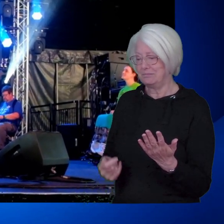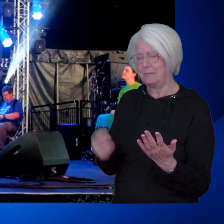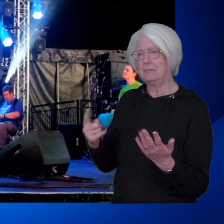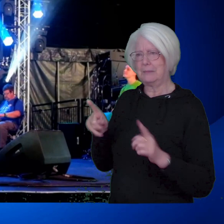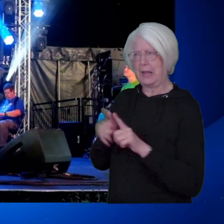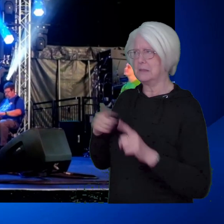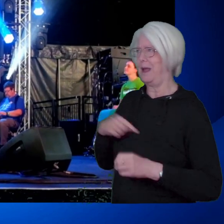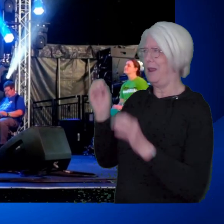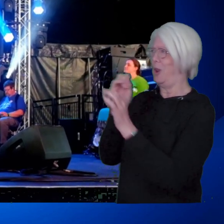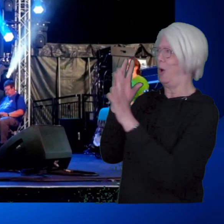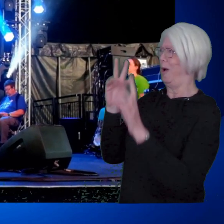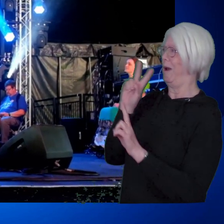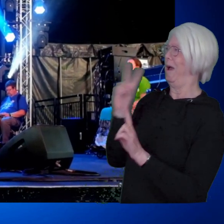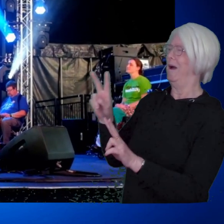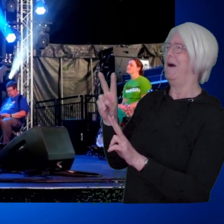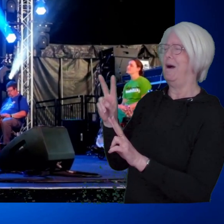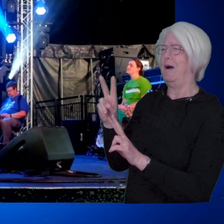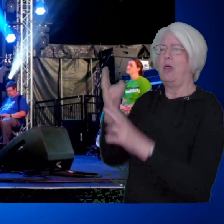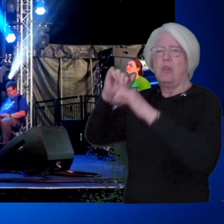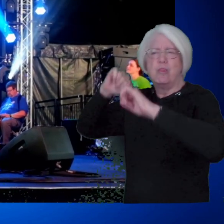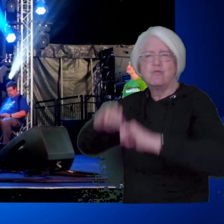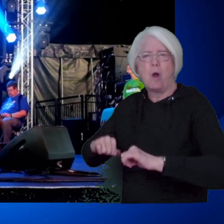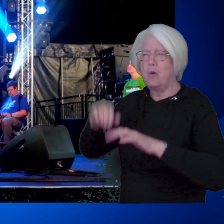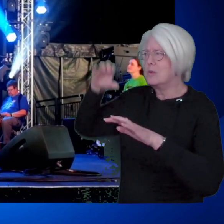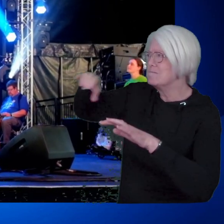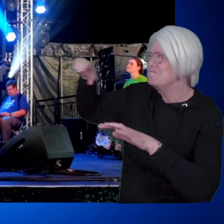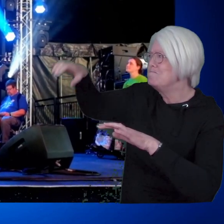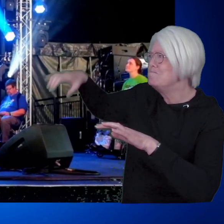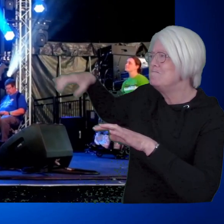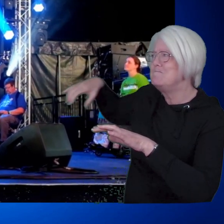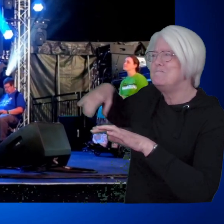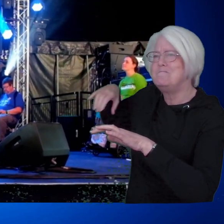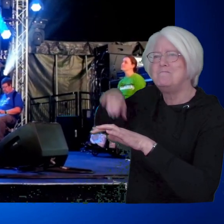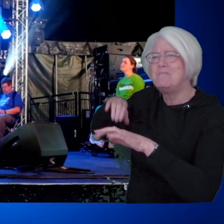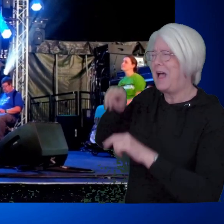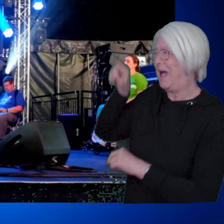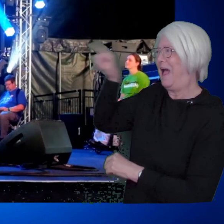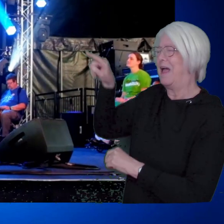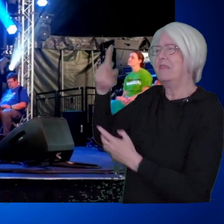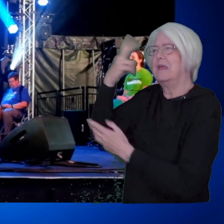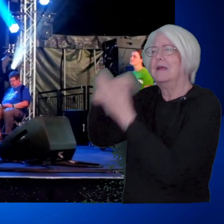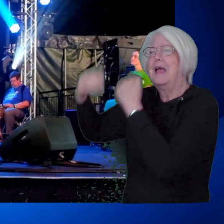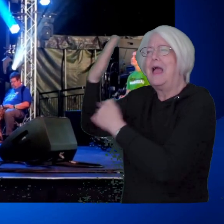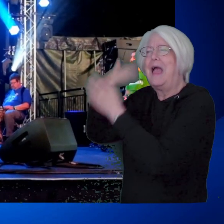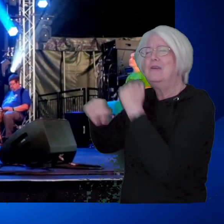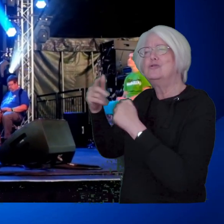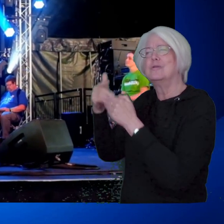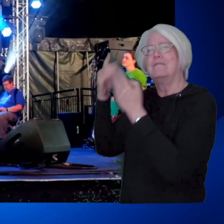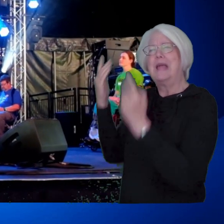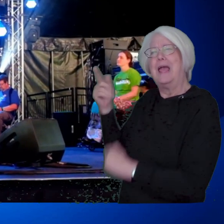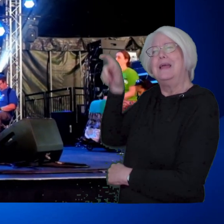as I looked, thrones were set in place, and the Ancient of Days took his